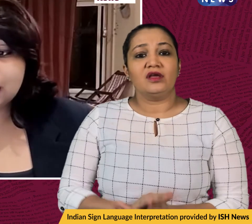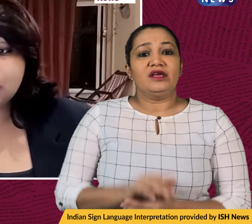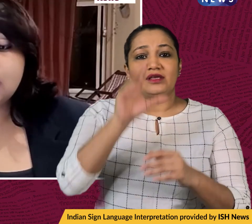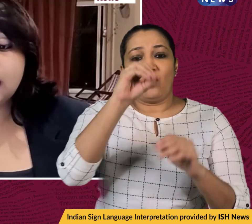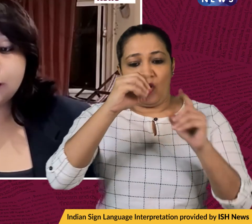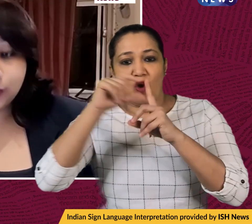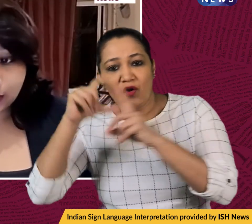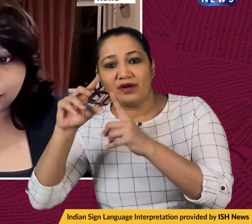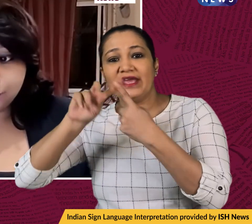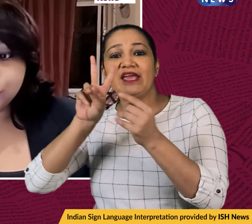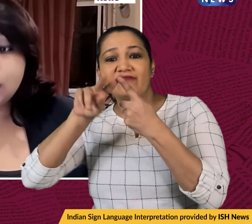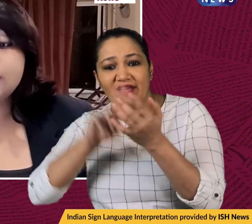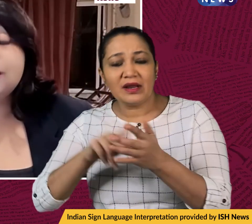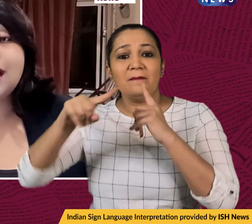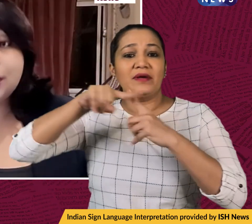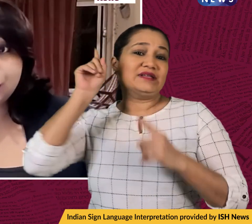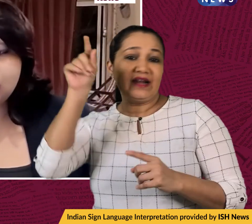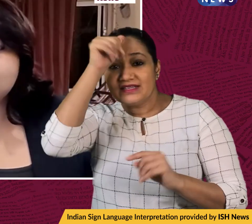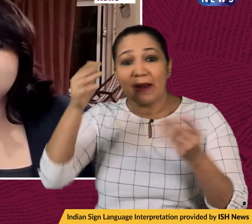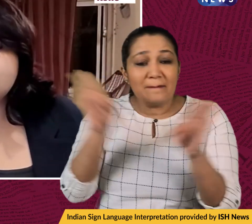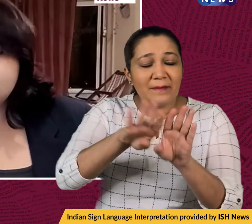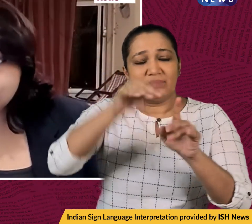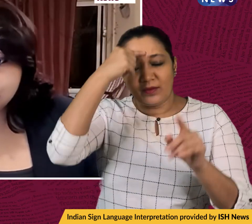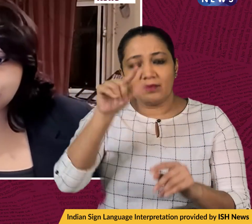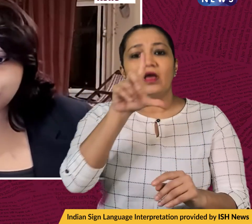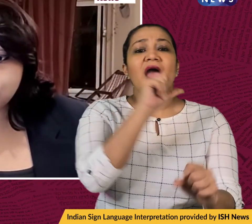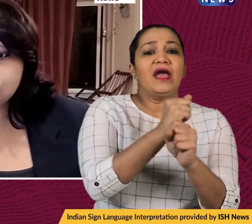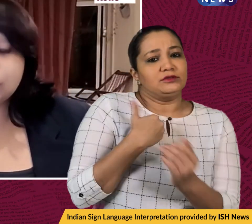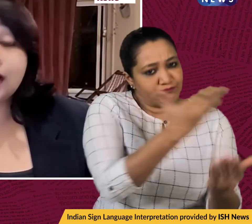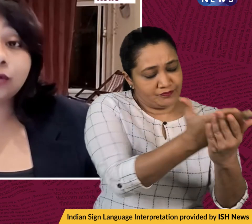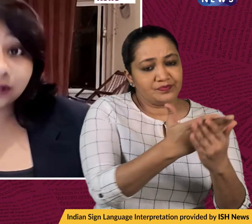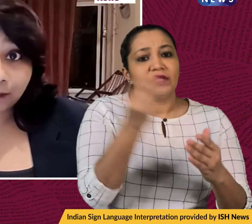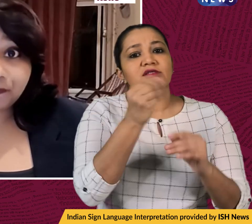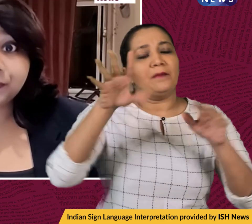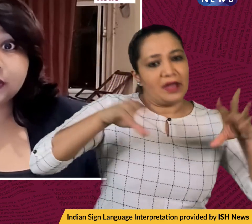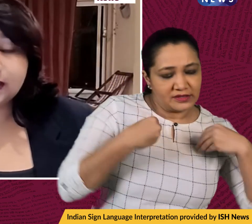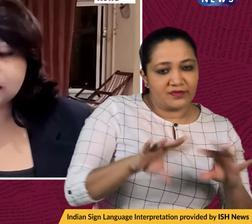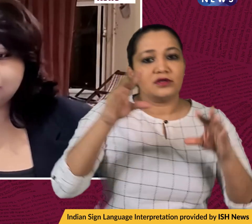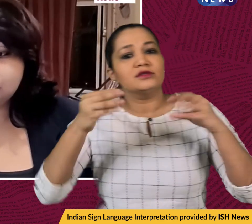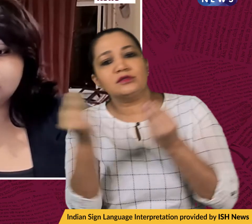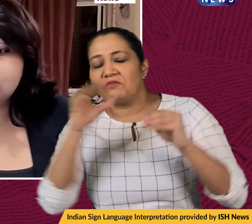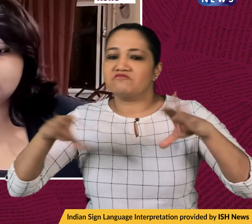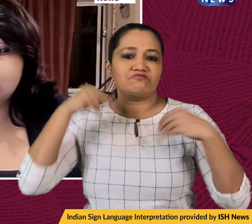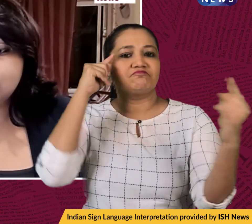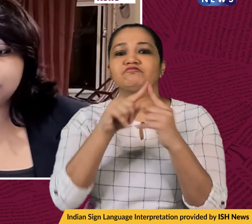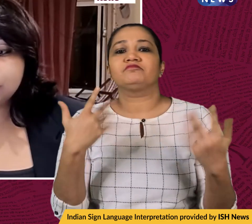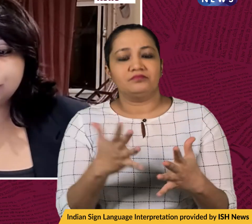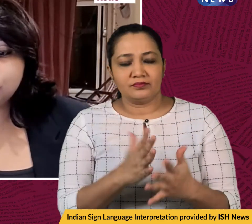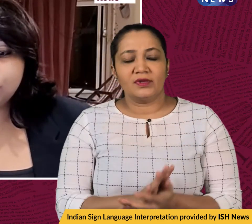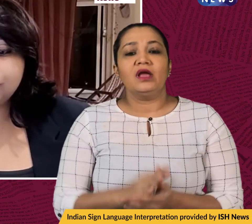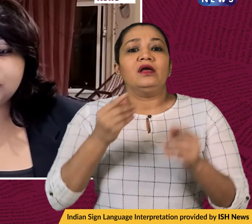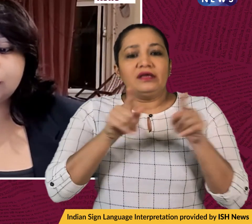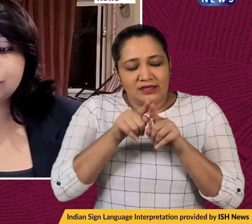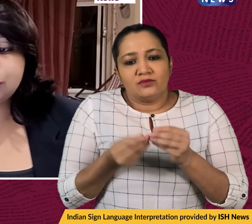odd-even scheme and weekend curfew. The LG agreed to some proposals and on some, he deferred. Now, we